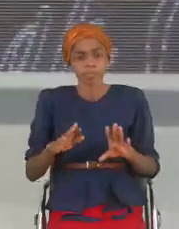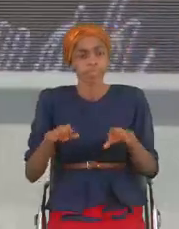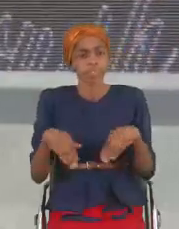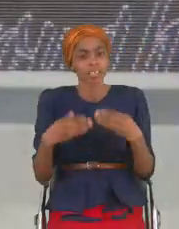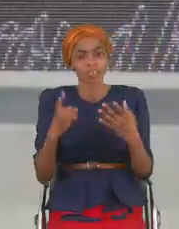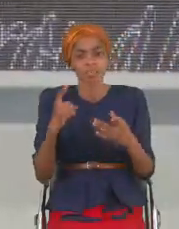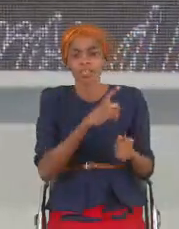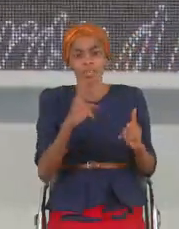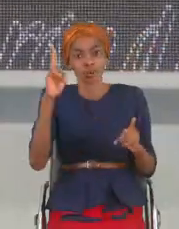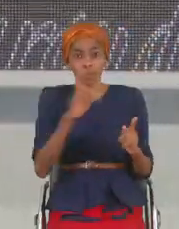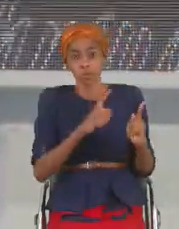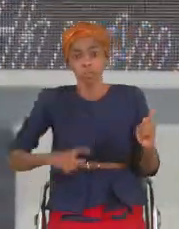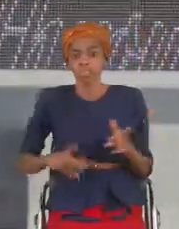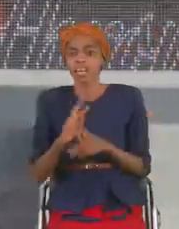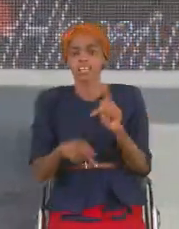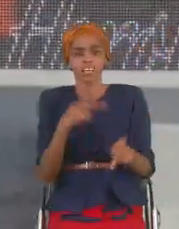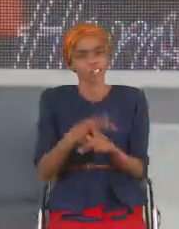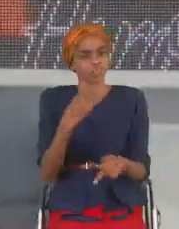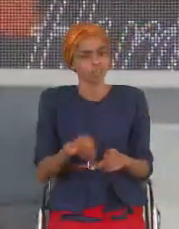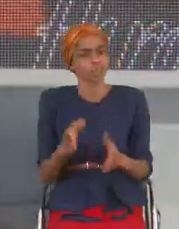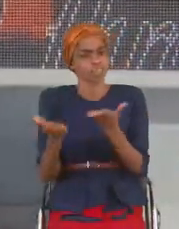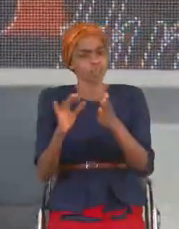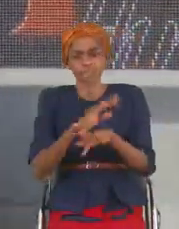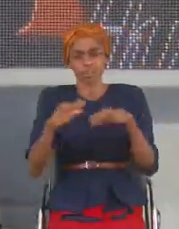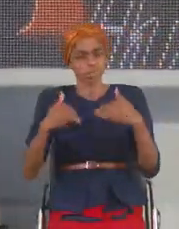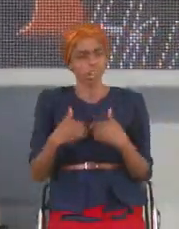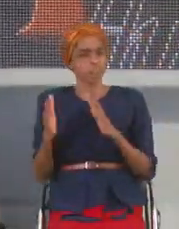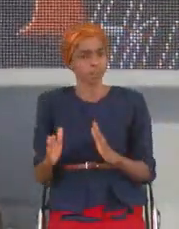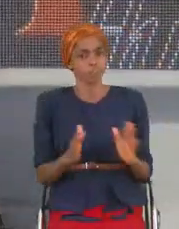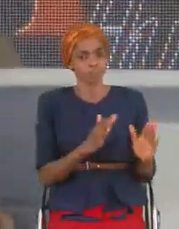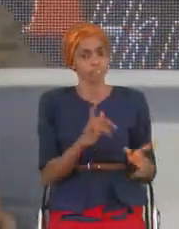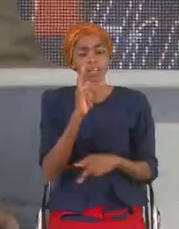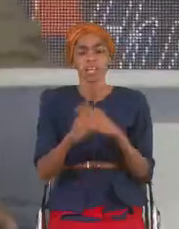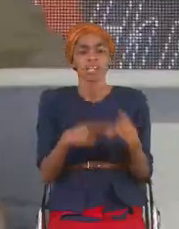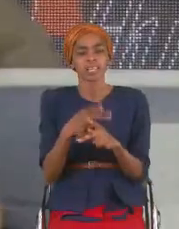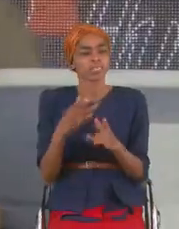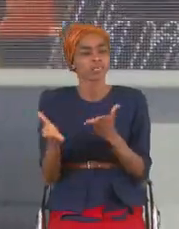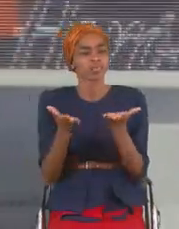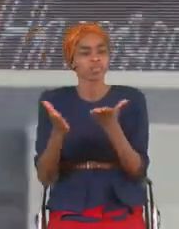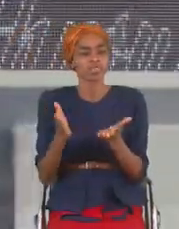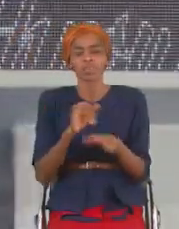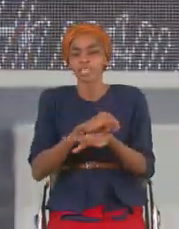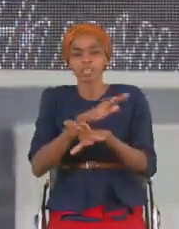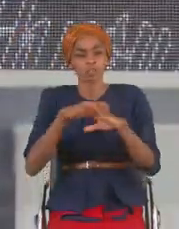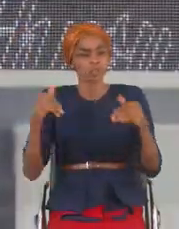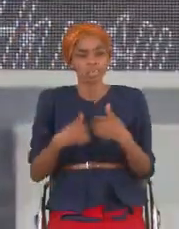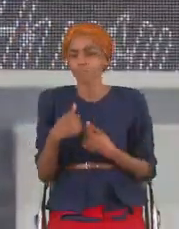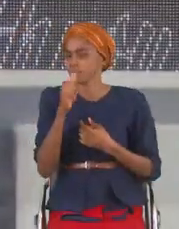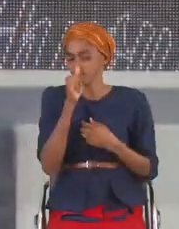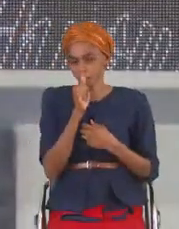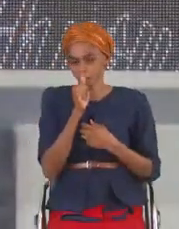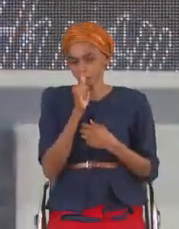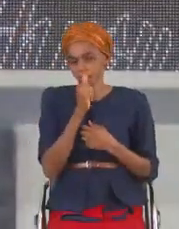of service that has no preparation, a kind of service that has no perseverance,